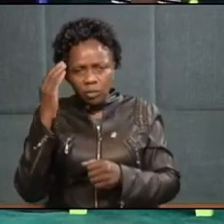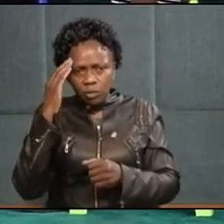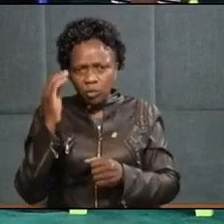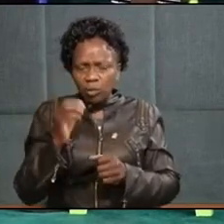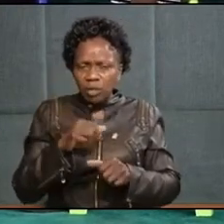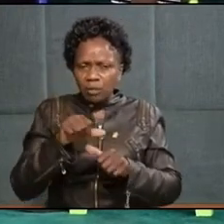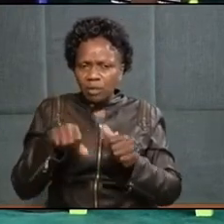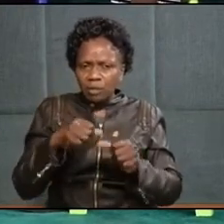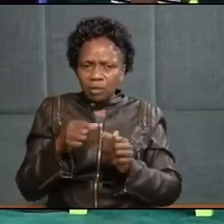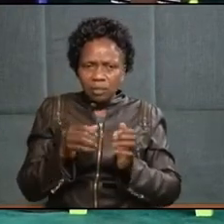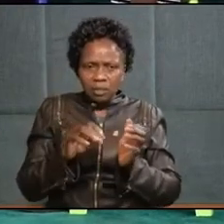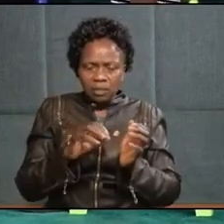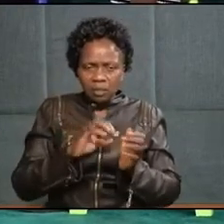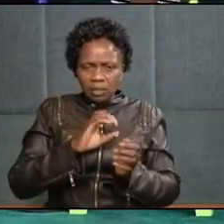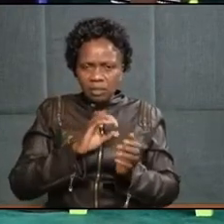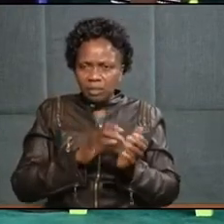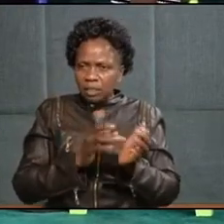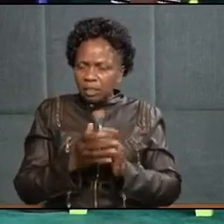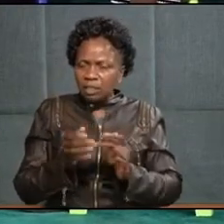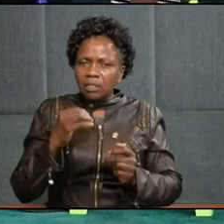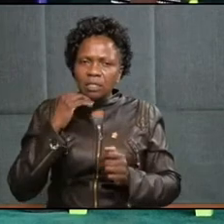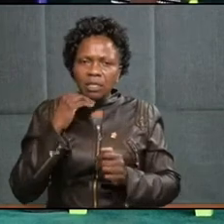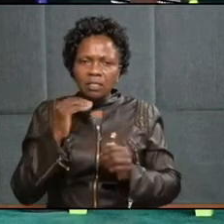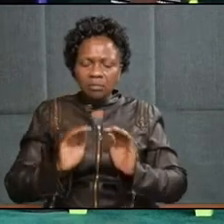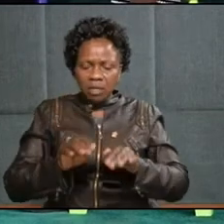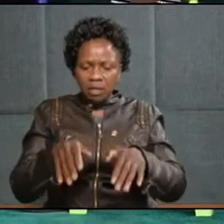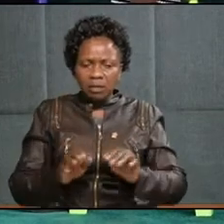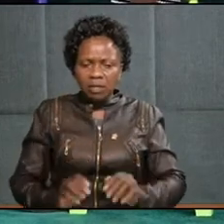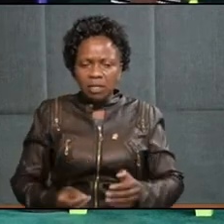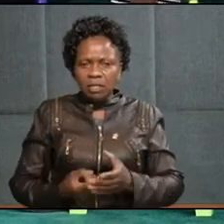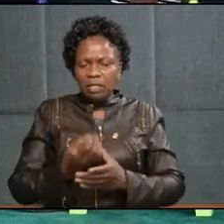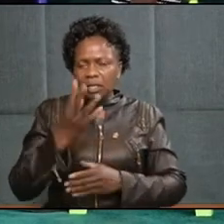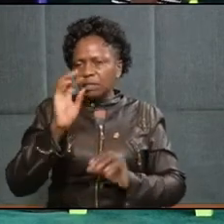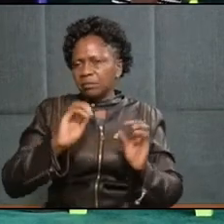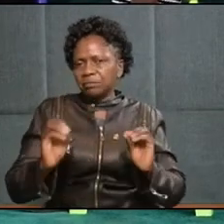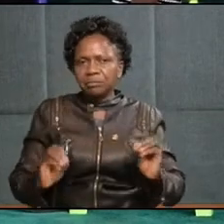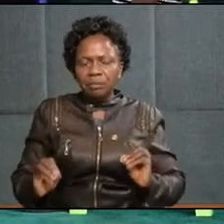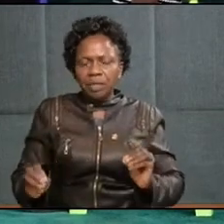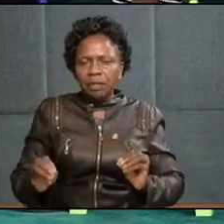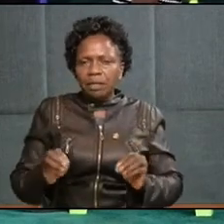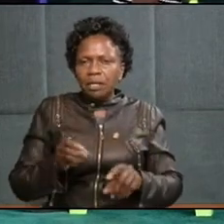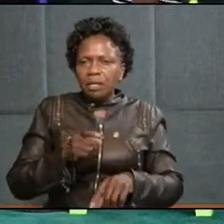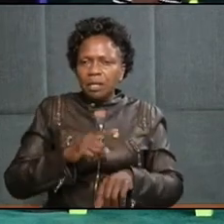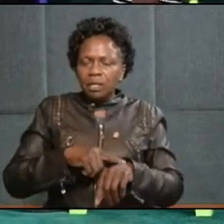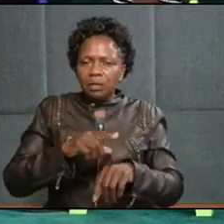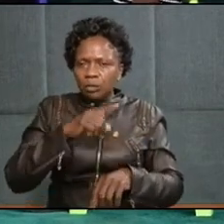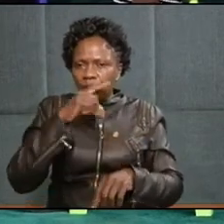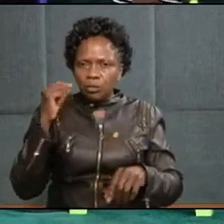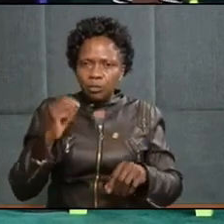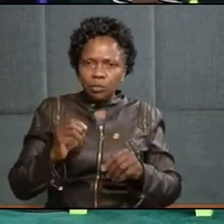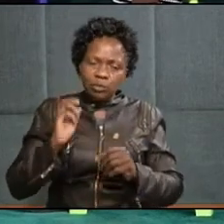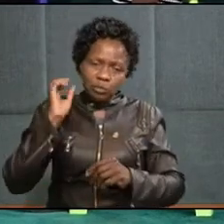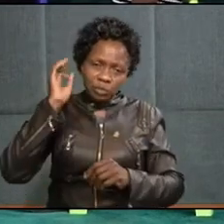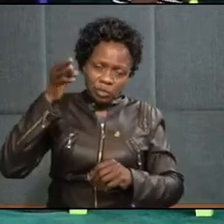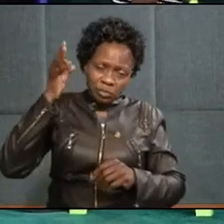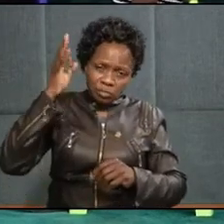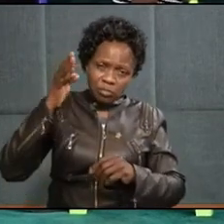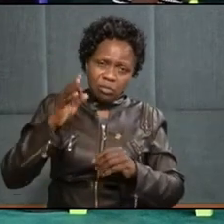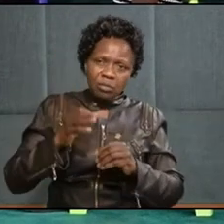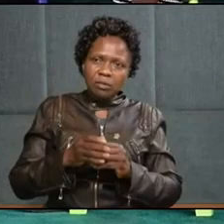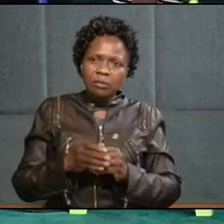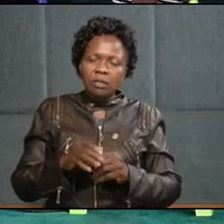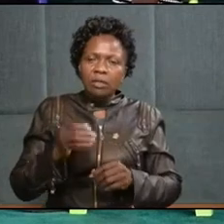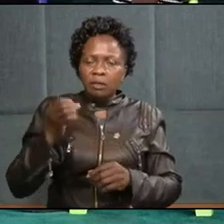about Jesus' burial, Jesus' death, and Jesus' resurrection. And then he went to the synagogue and he preached